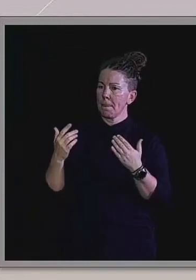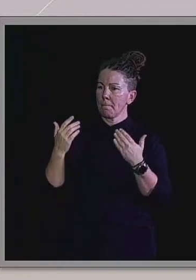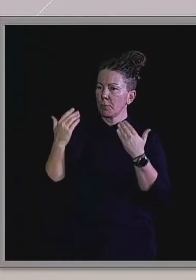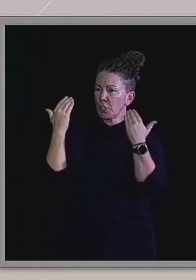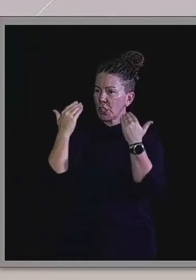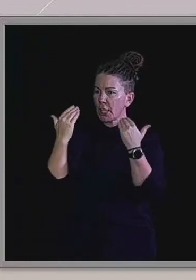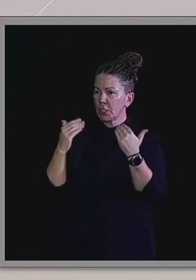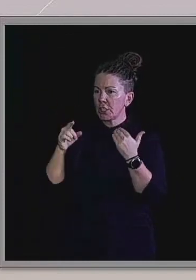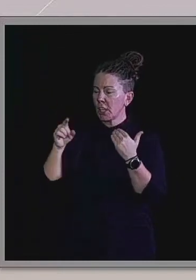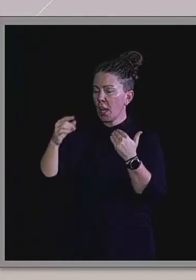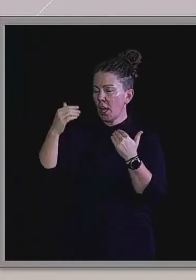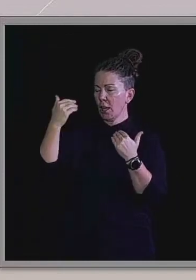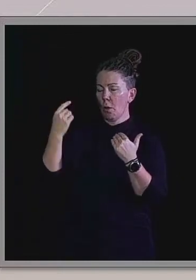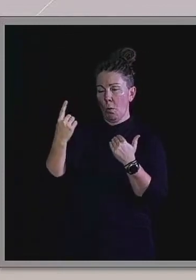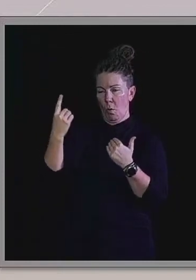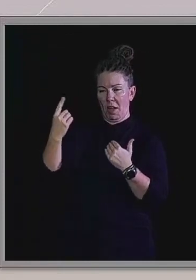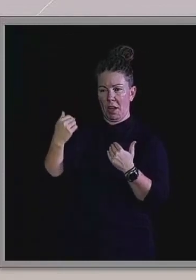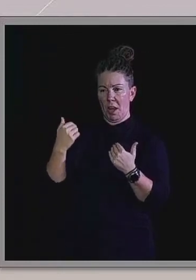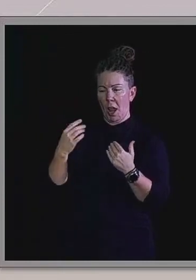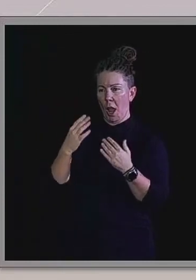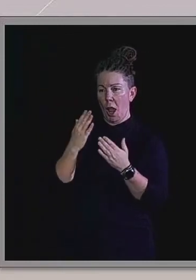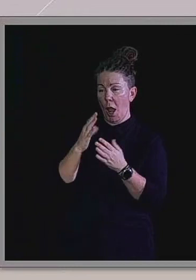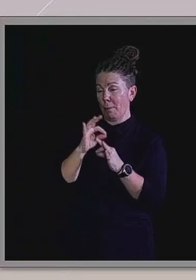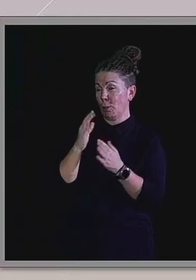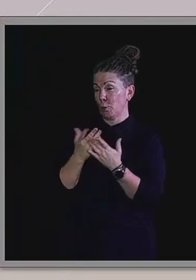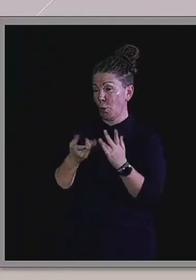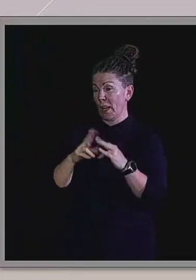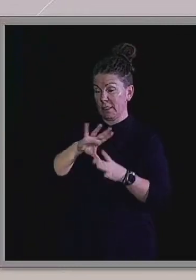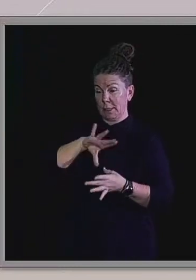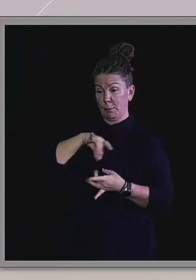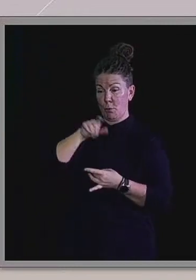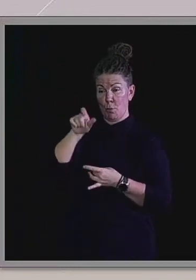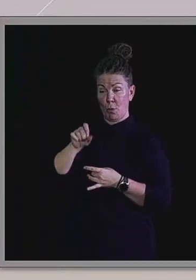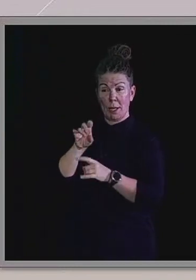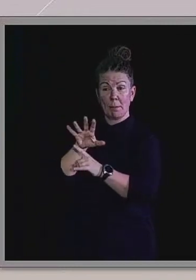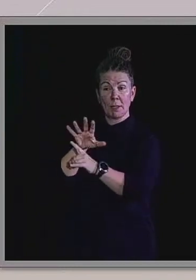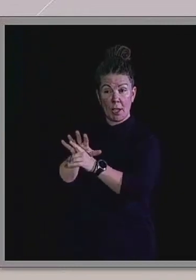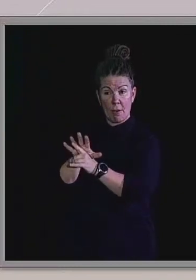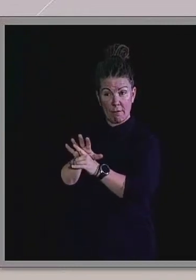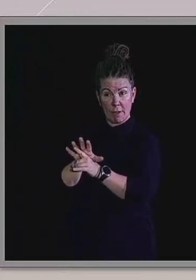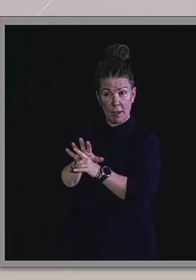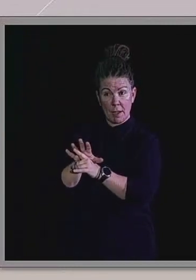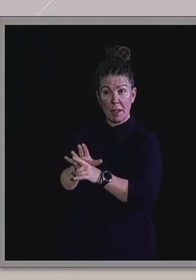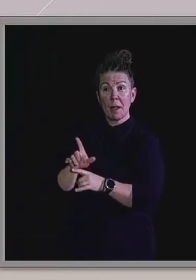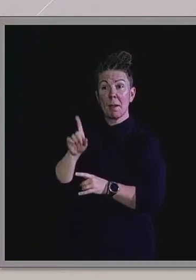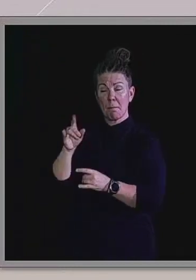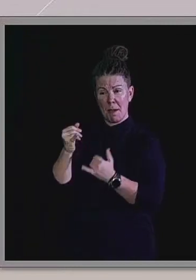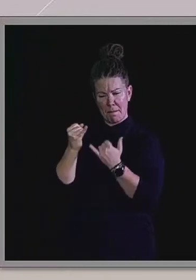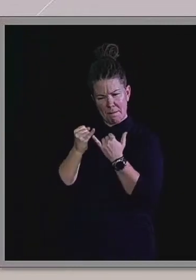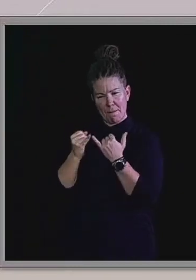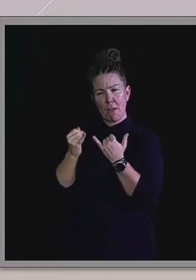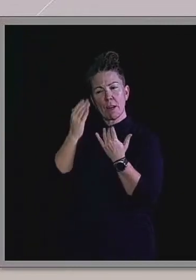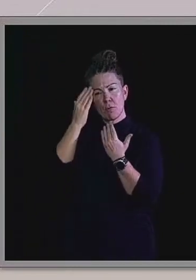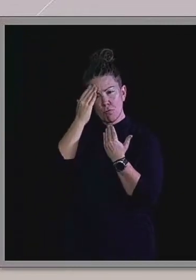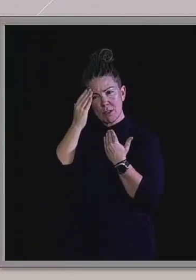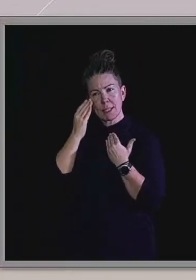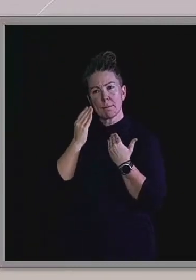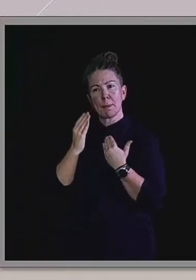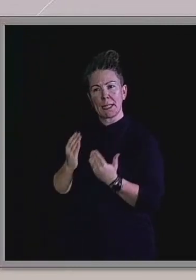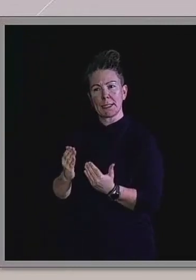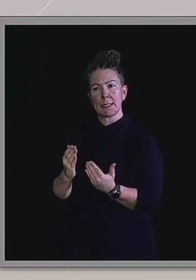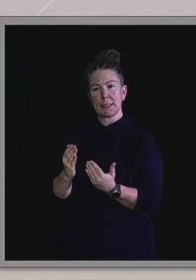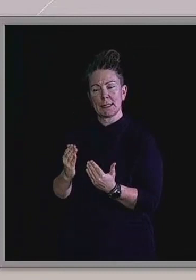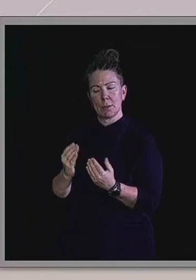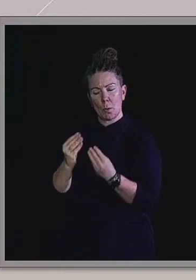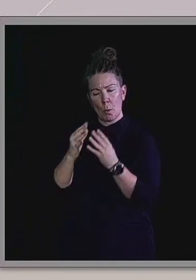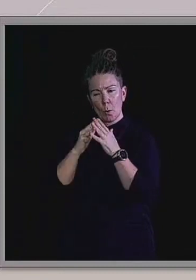I don't know if he's I'm not sure if he's a spiritual person, but he certainly really respected deeply